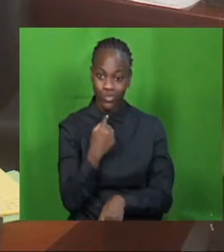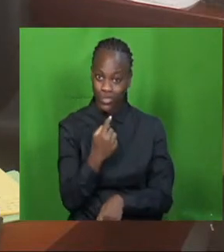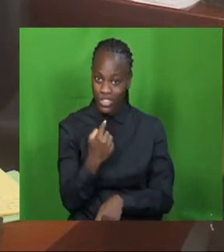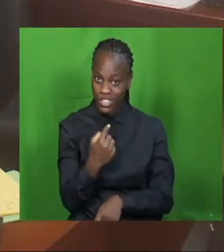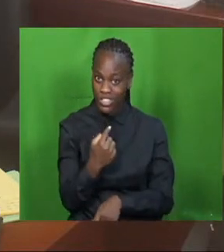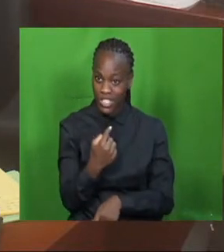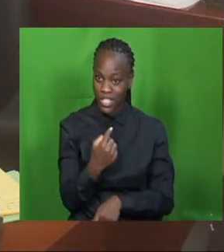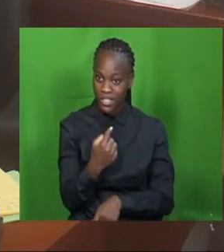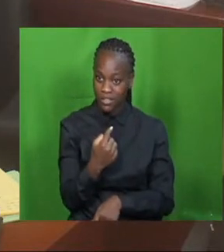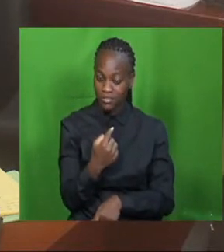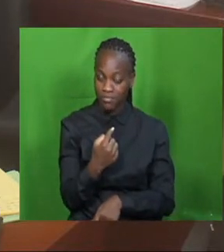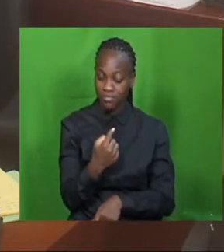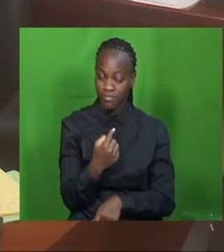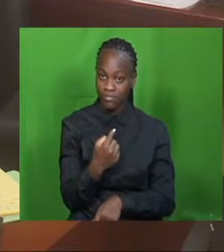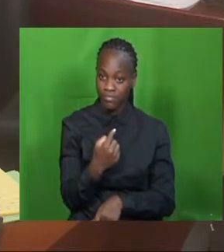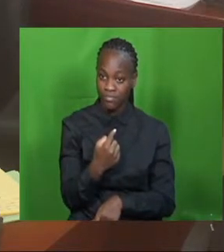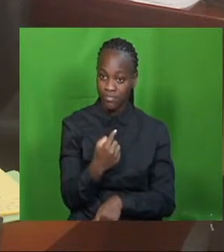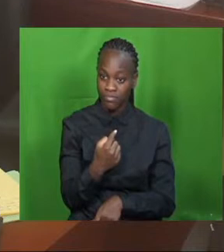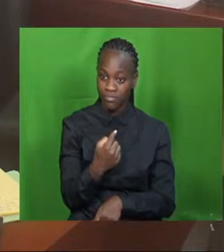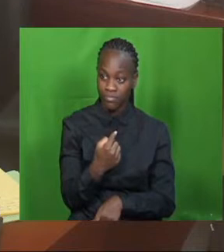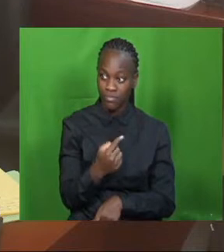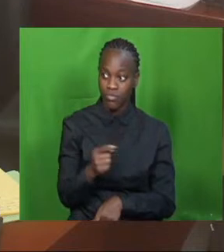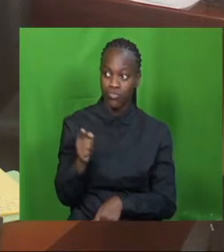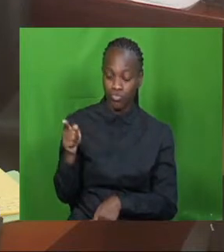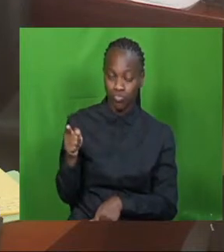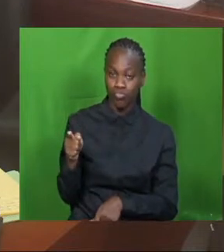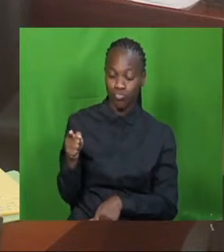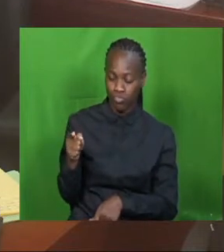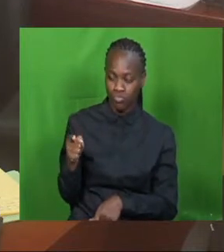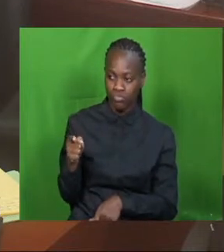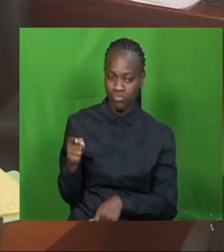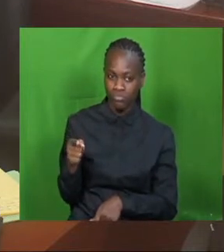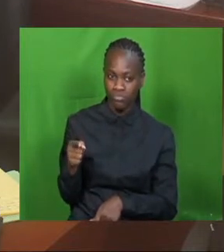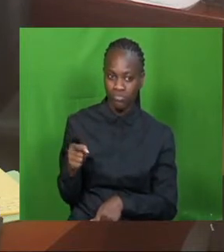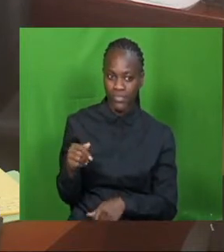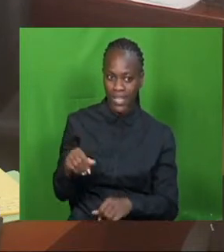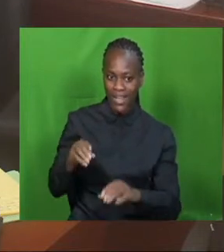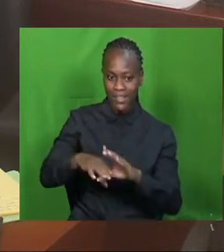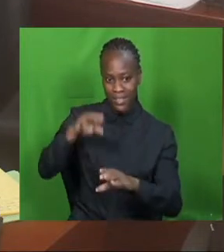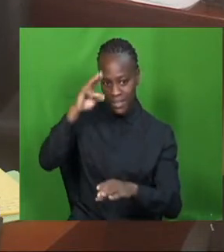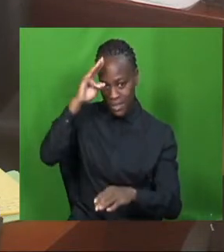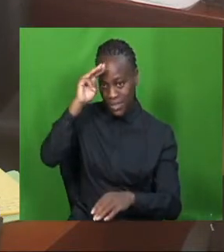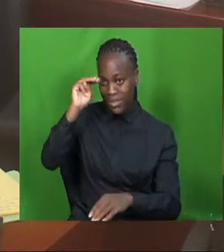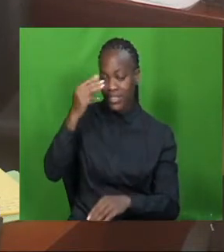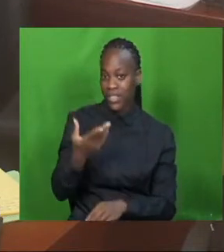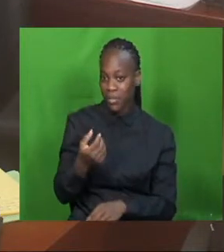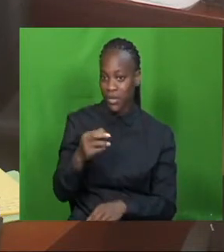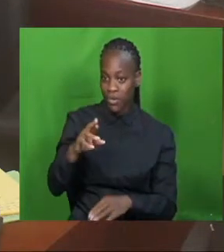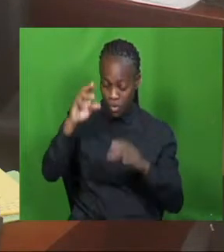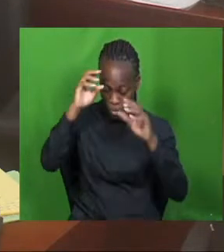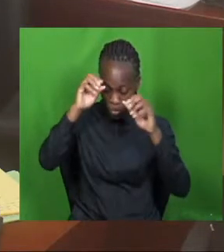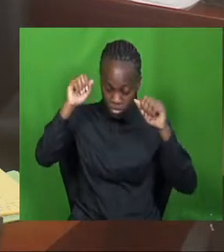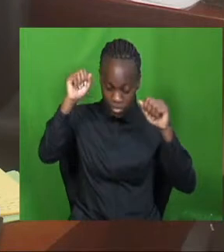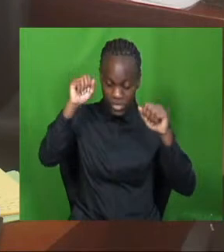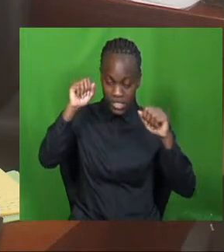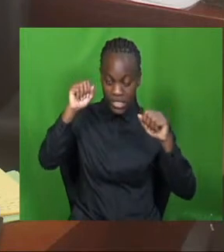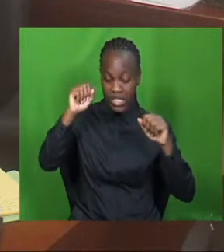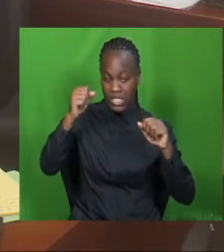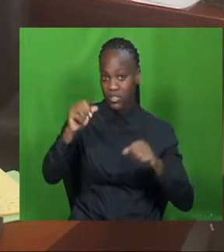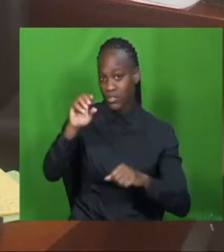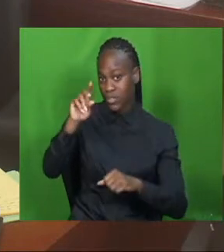region. Mr. Speaker, in addition to that, the amounts that we have accumulated as